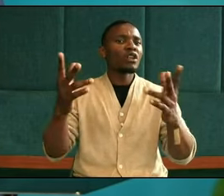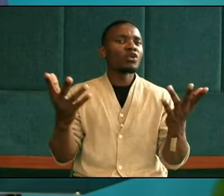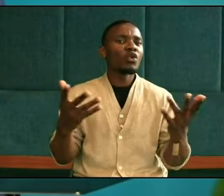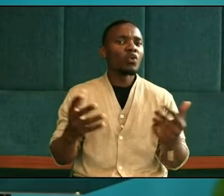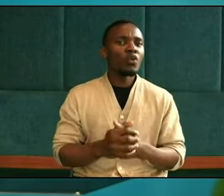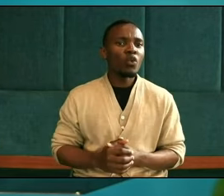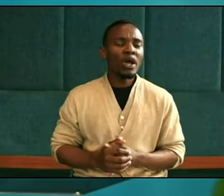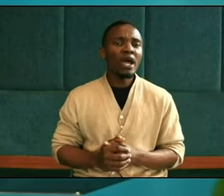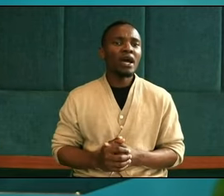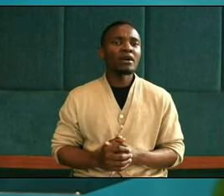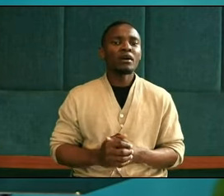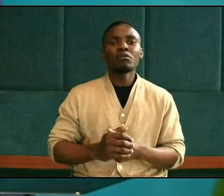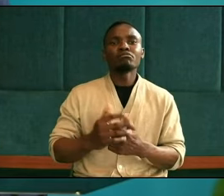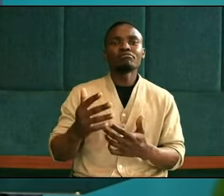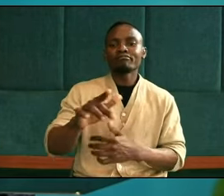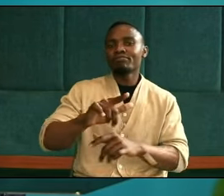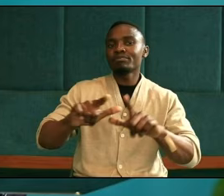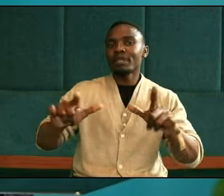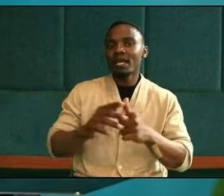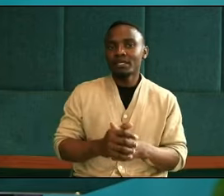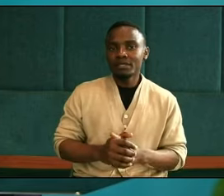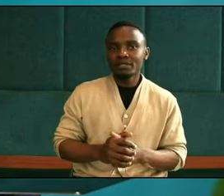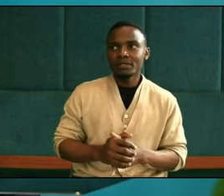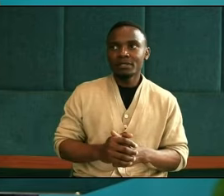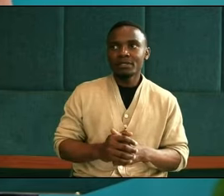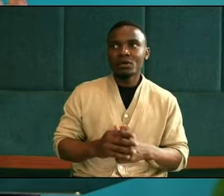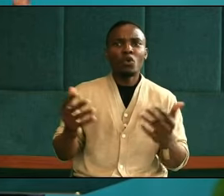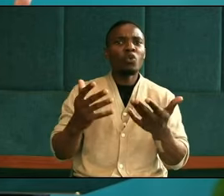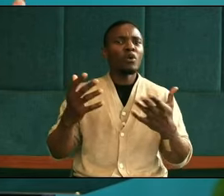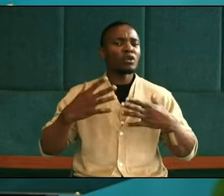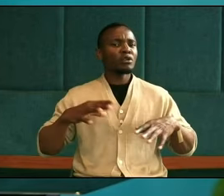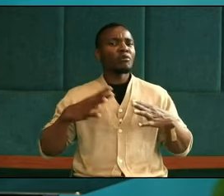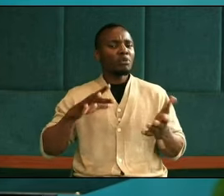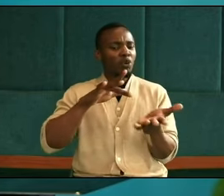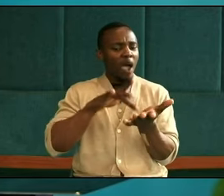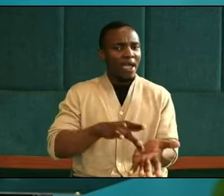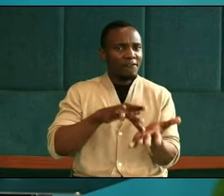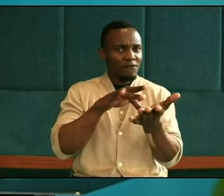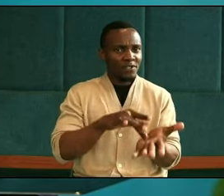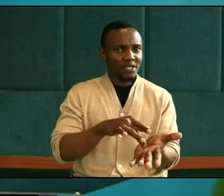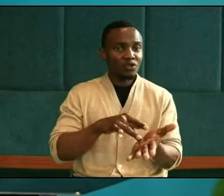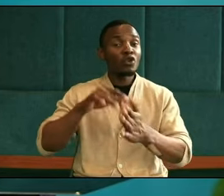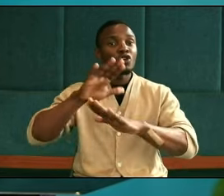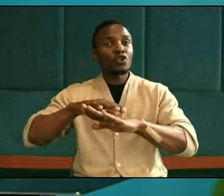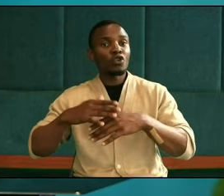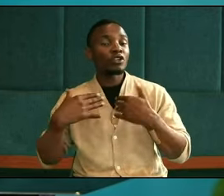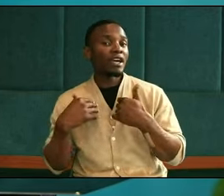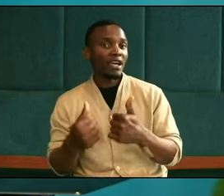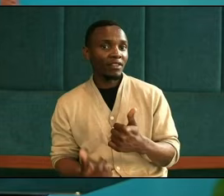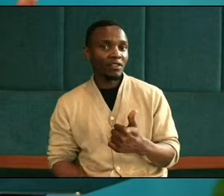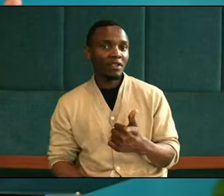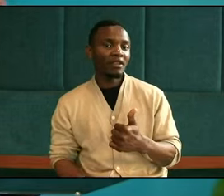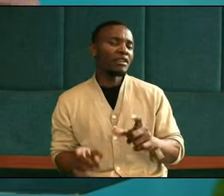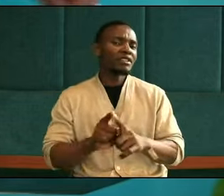it's in Loma Linda, California, these blue zones where people have emphasized on good health